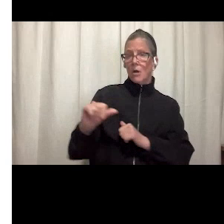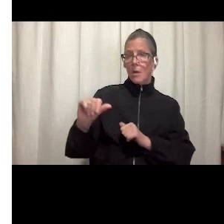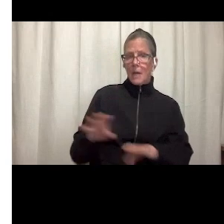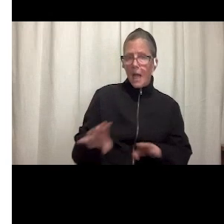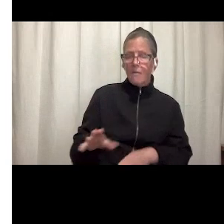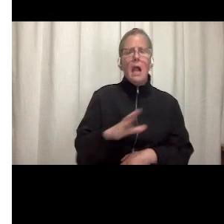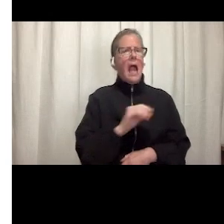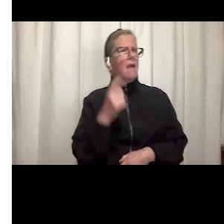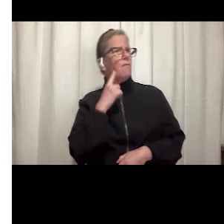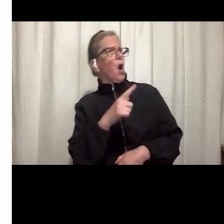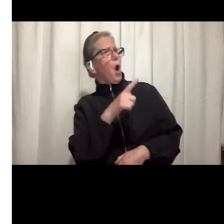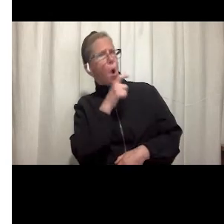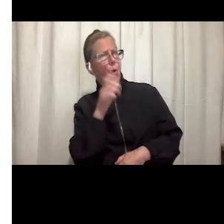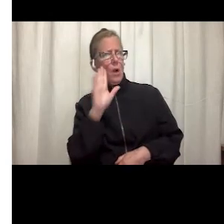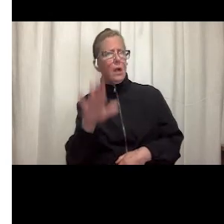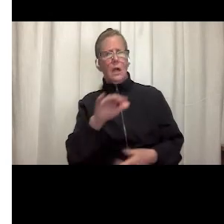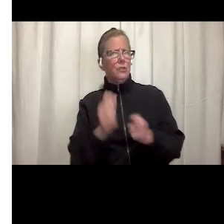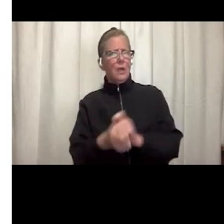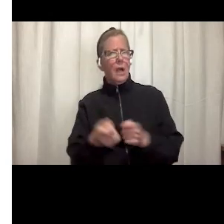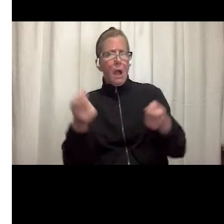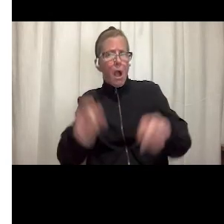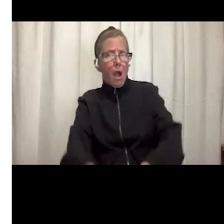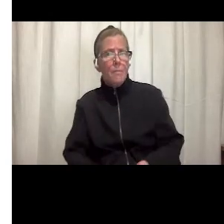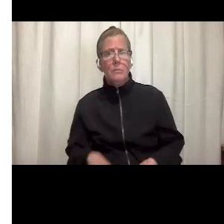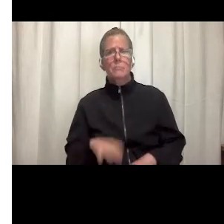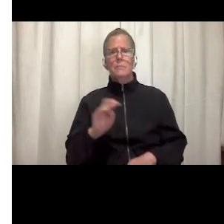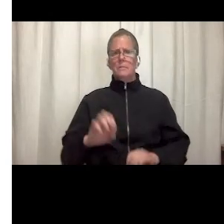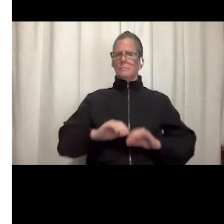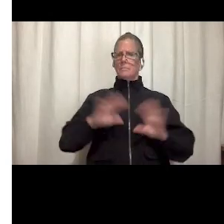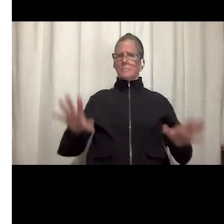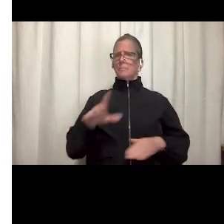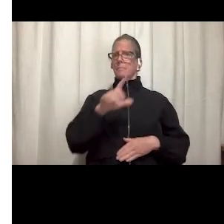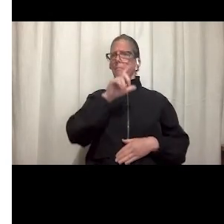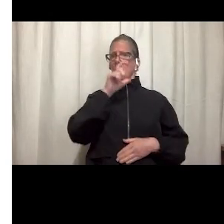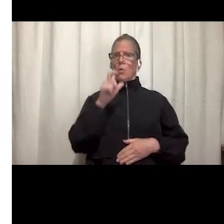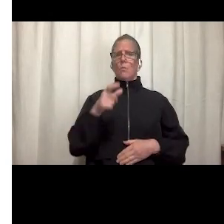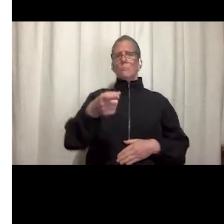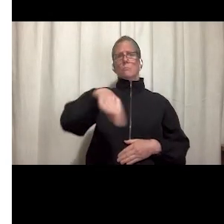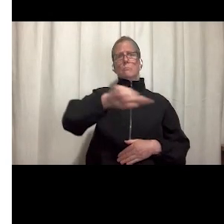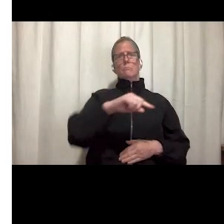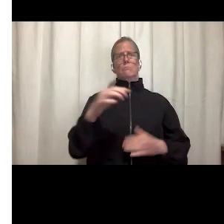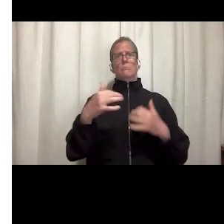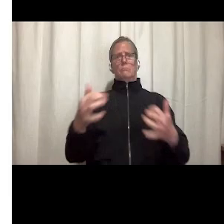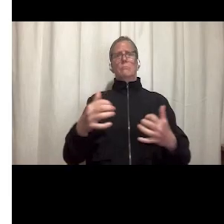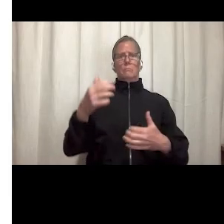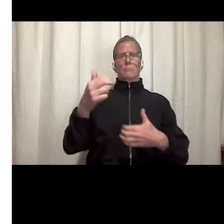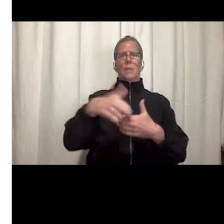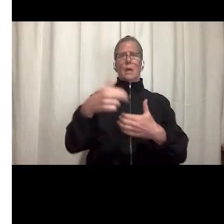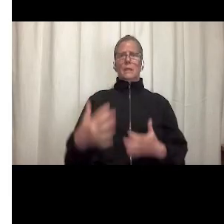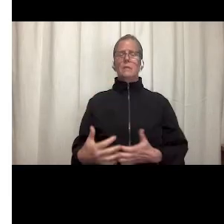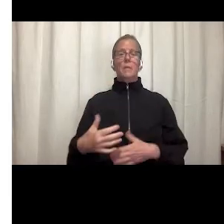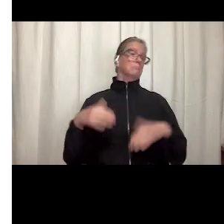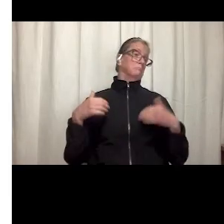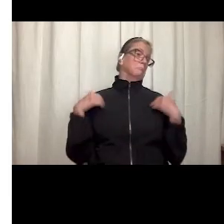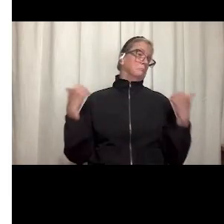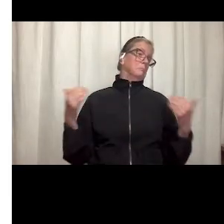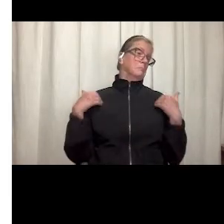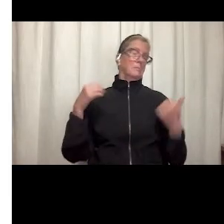change occur? Be clear about your intended beneficiaries. Are you trying to impact youth,